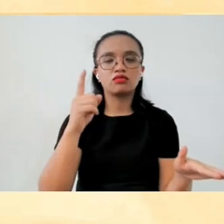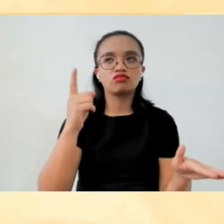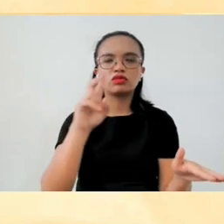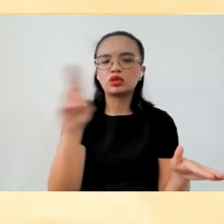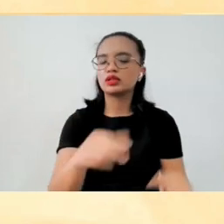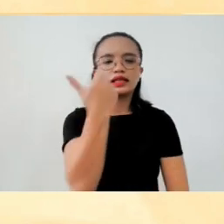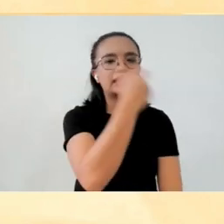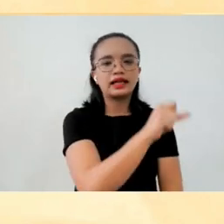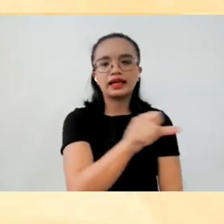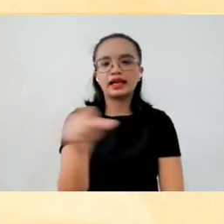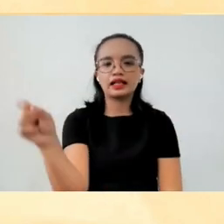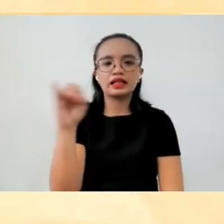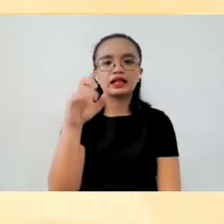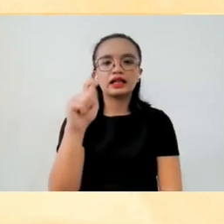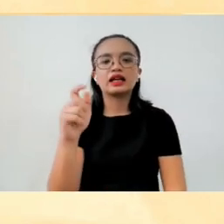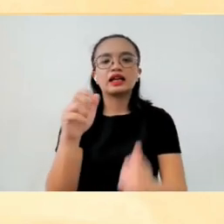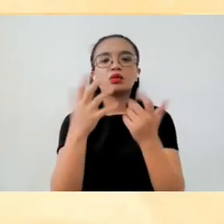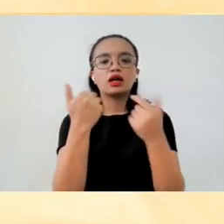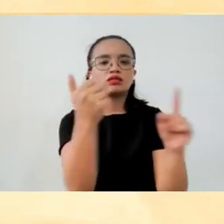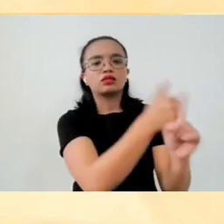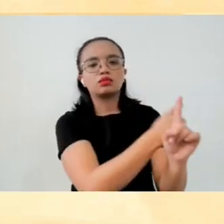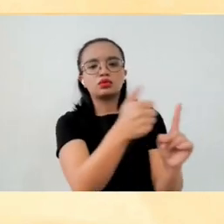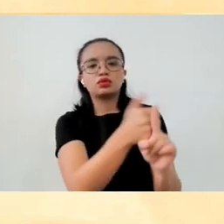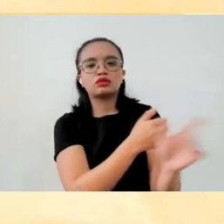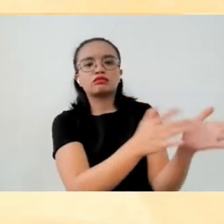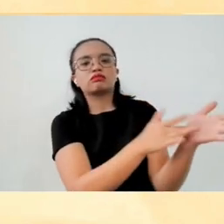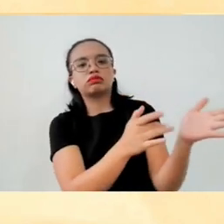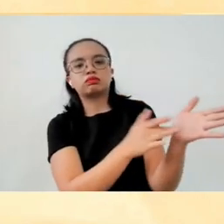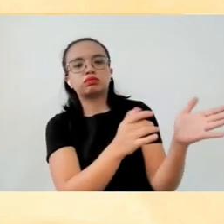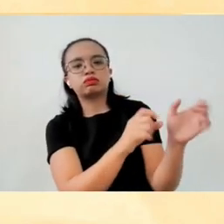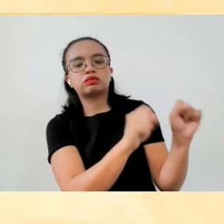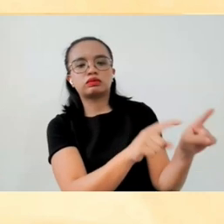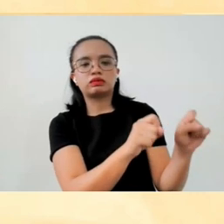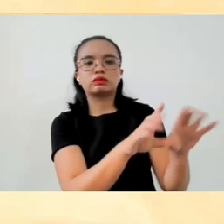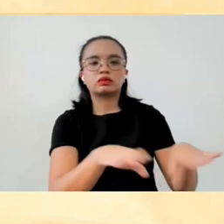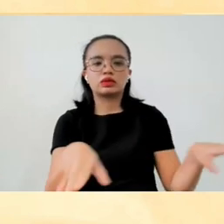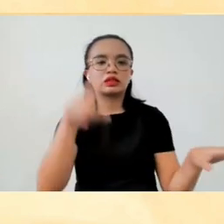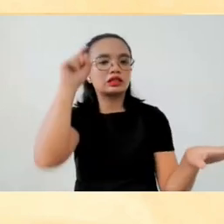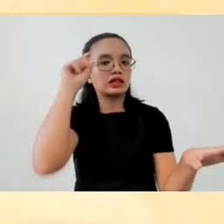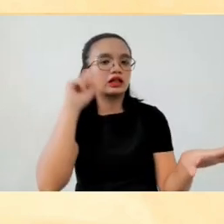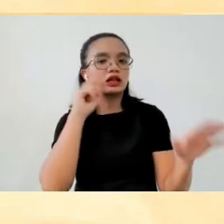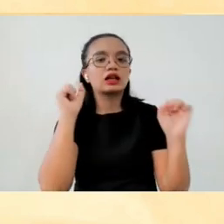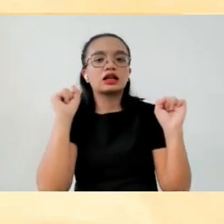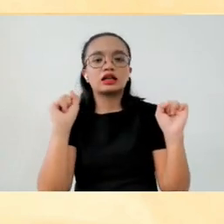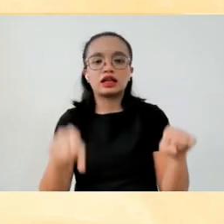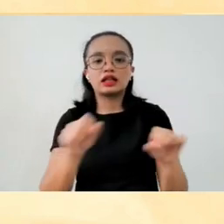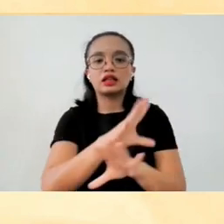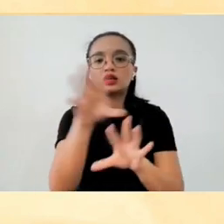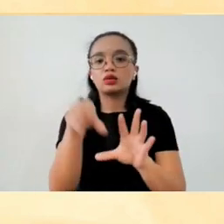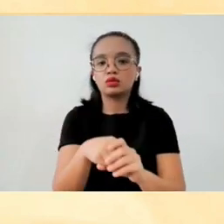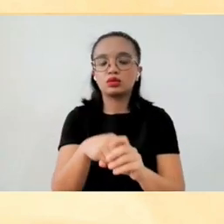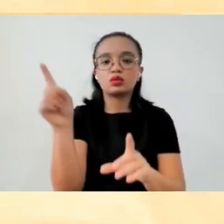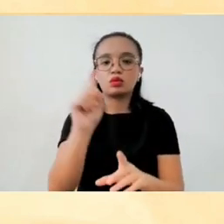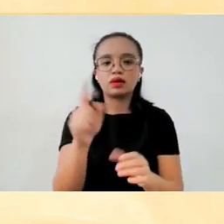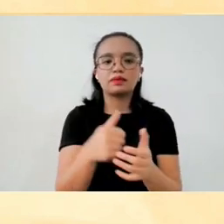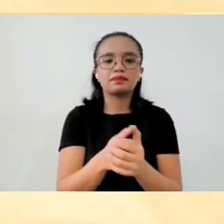any ICT as a means to abuse and or exploit children sexually, which can actually include cases